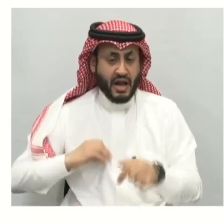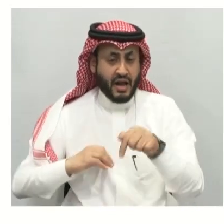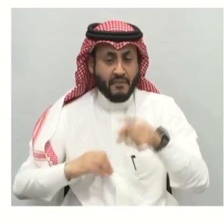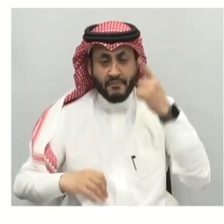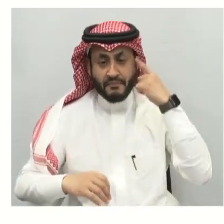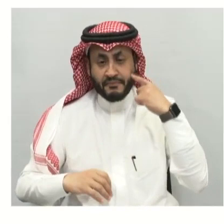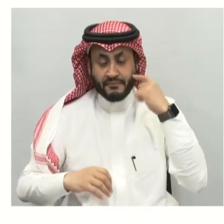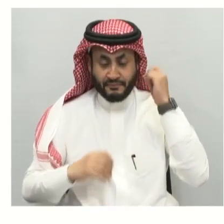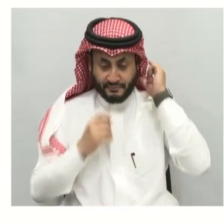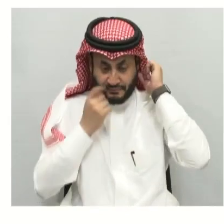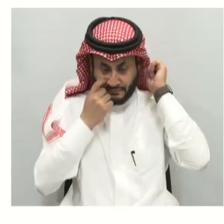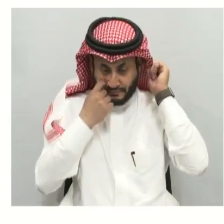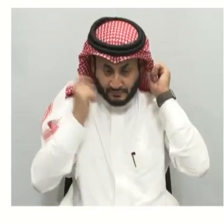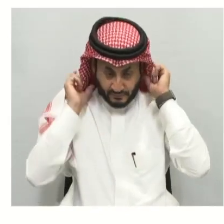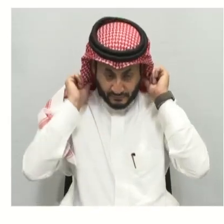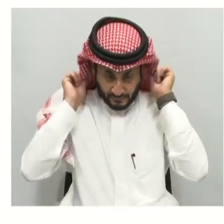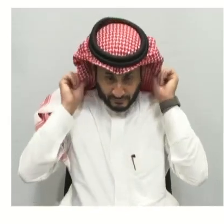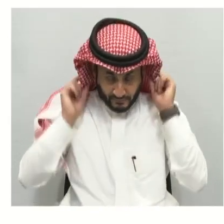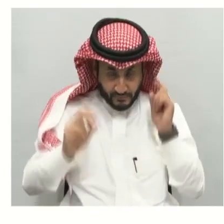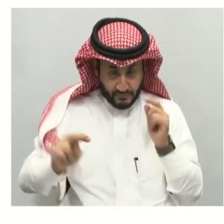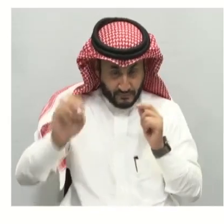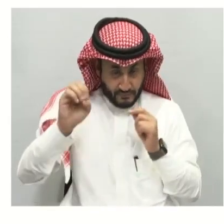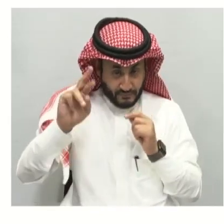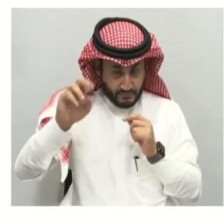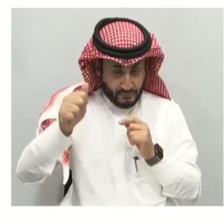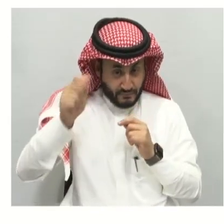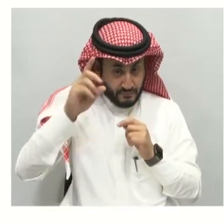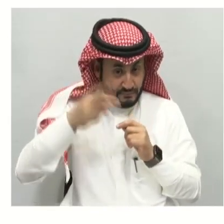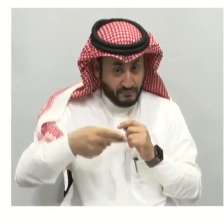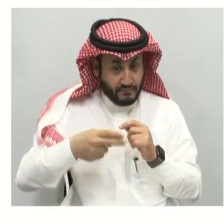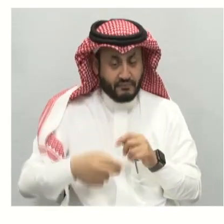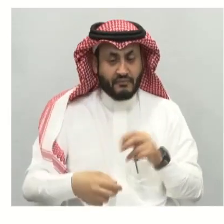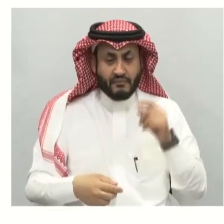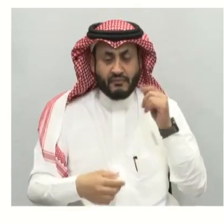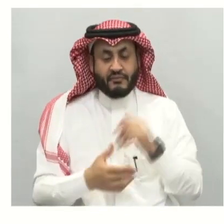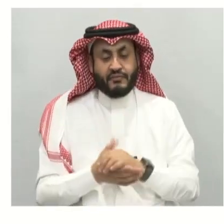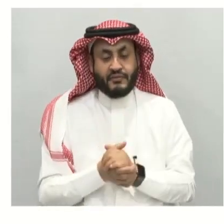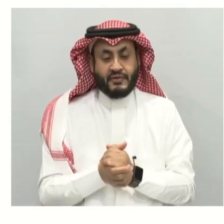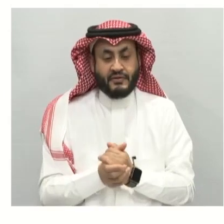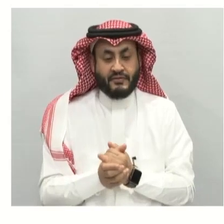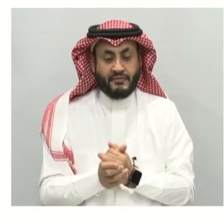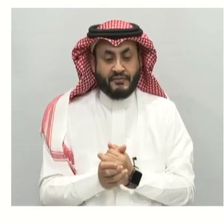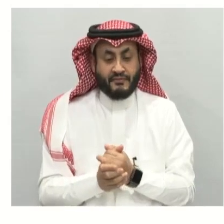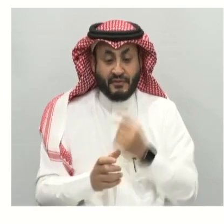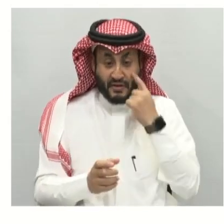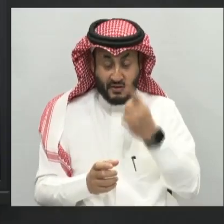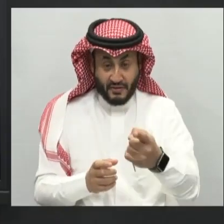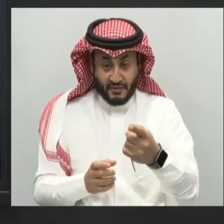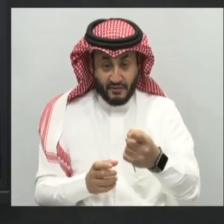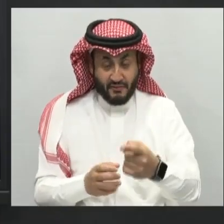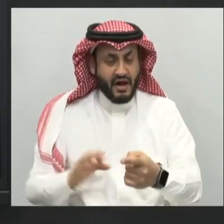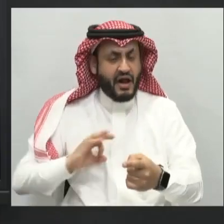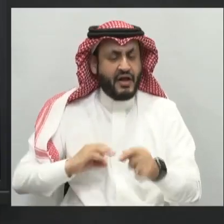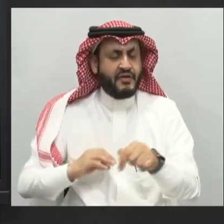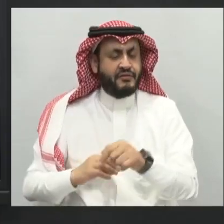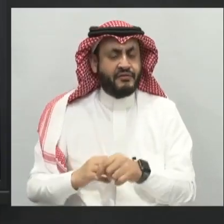one who likes Saturday. Noura and Aya likes Wednesday. clear?